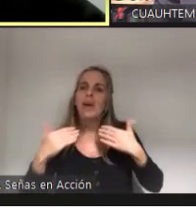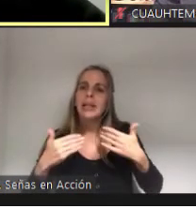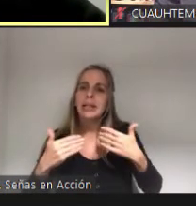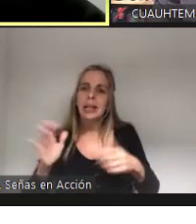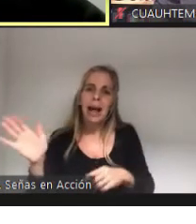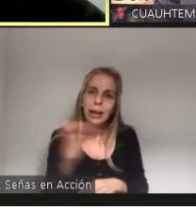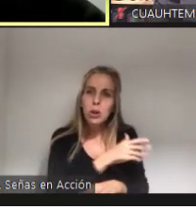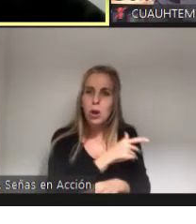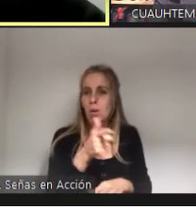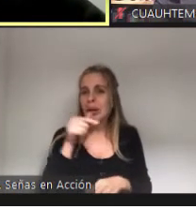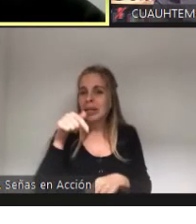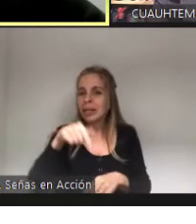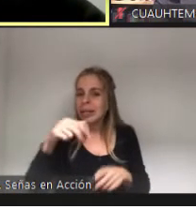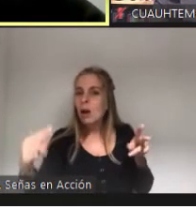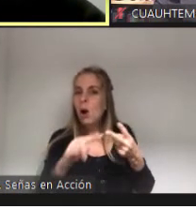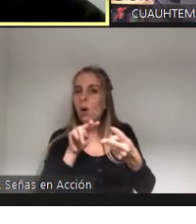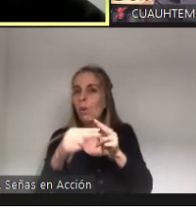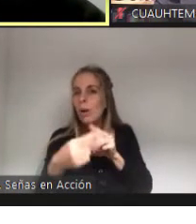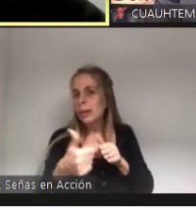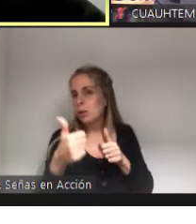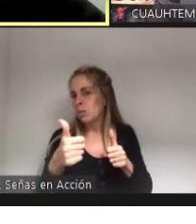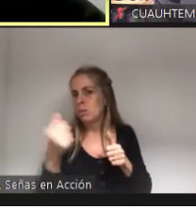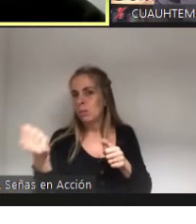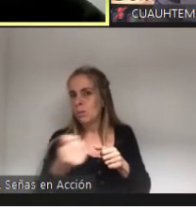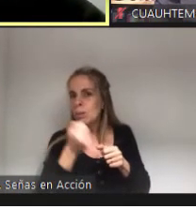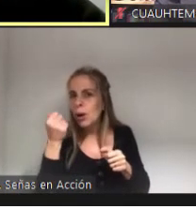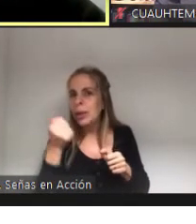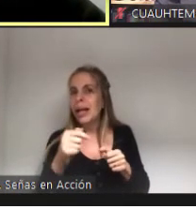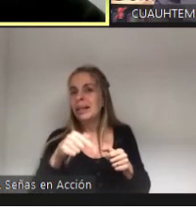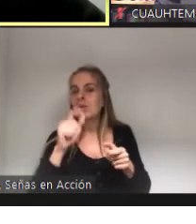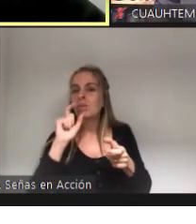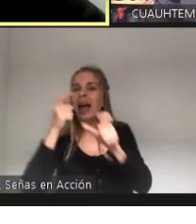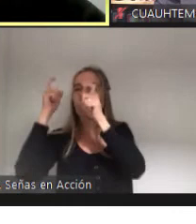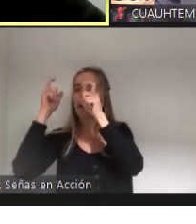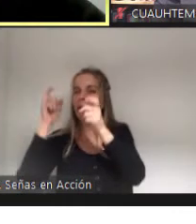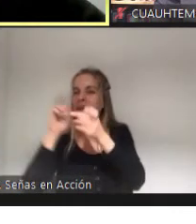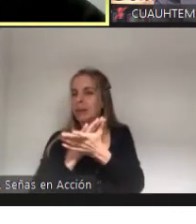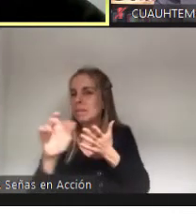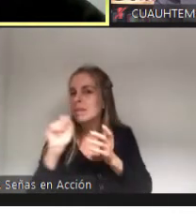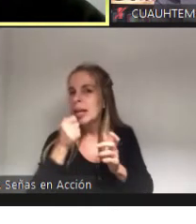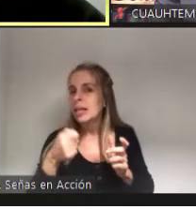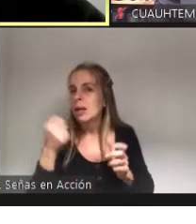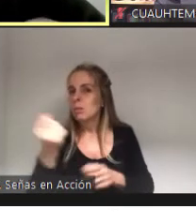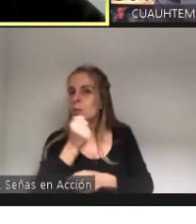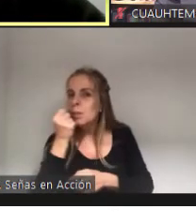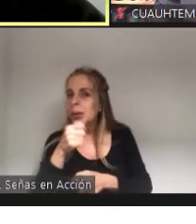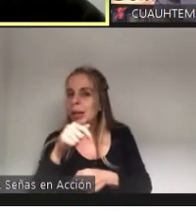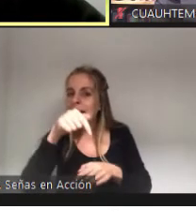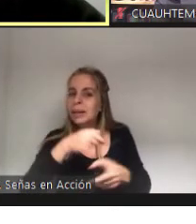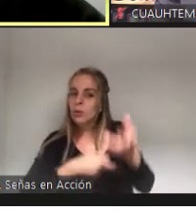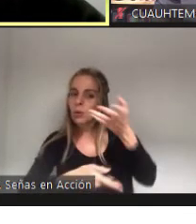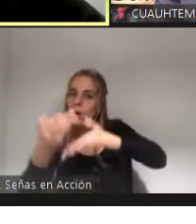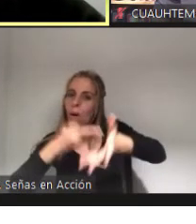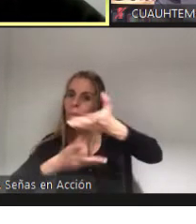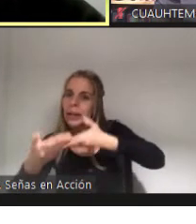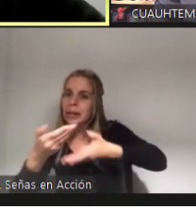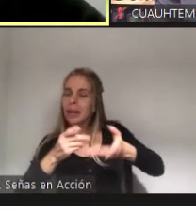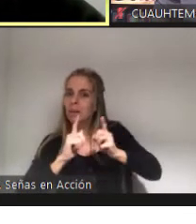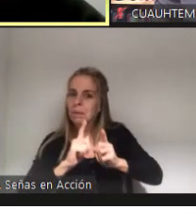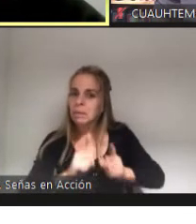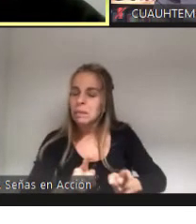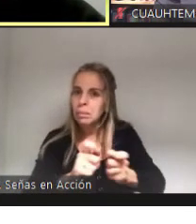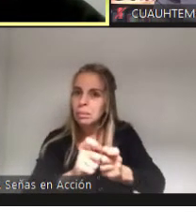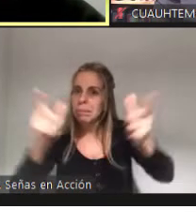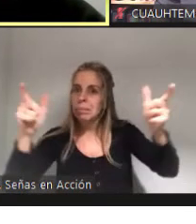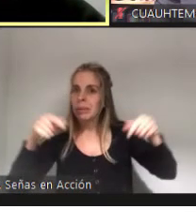wanted to say goodbye and to congratulate you, because as was stated, this is a very important experience that has to